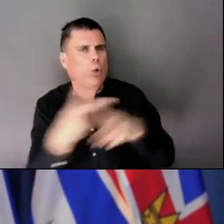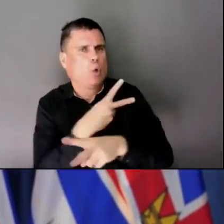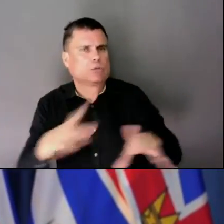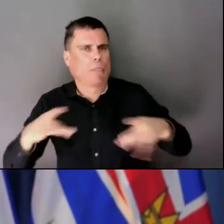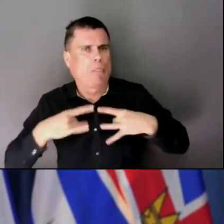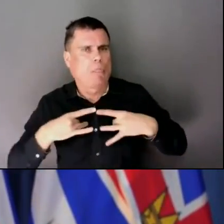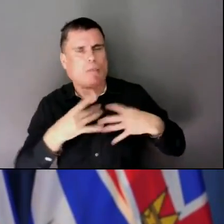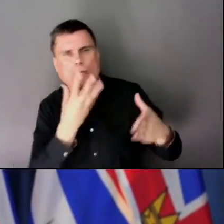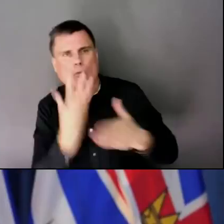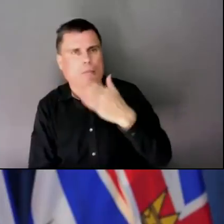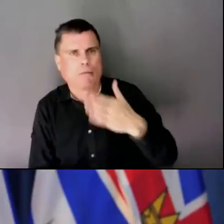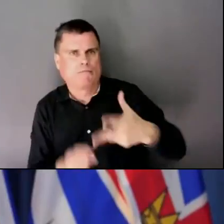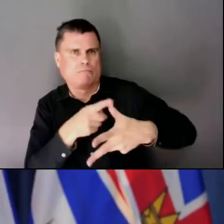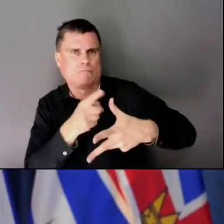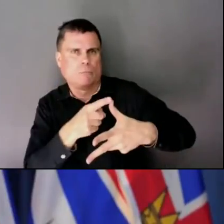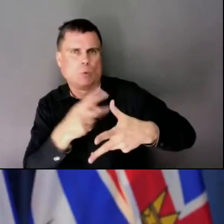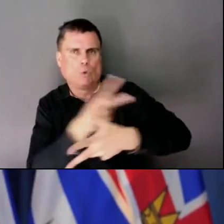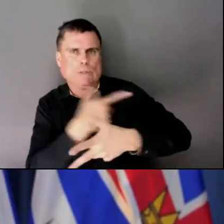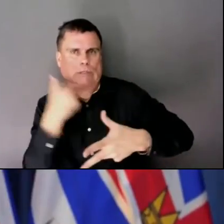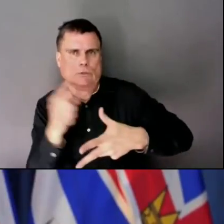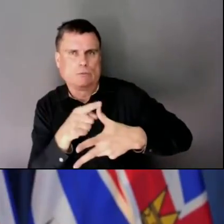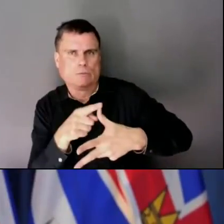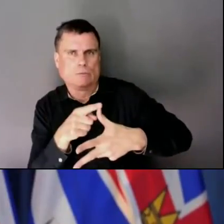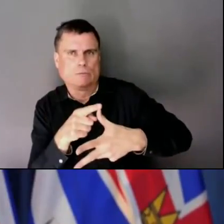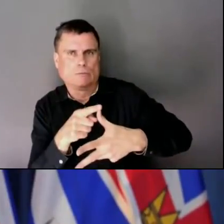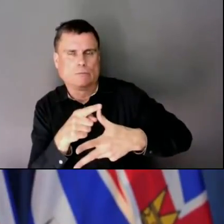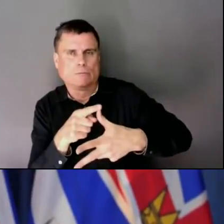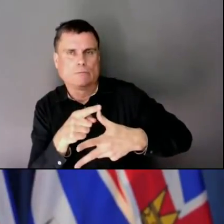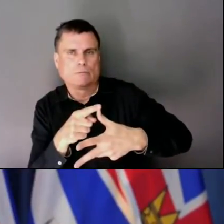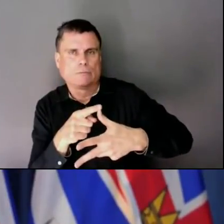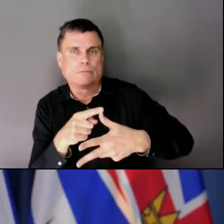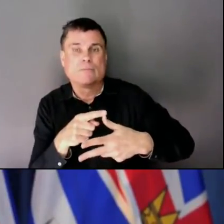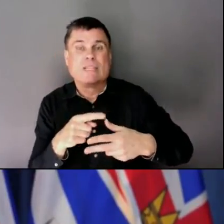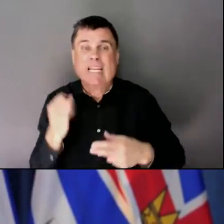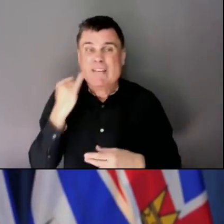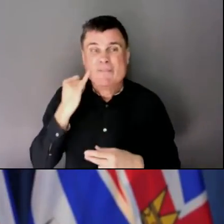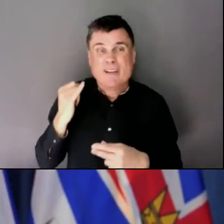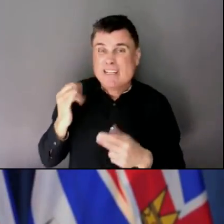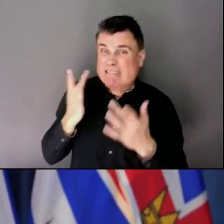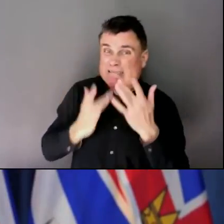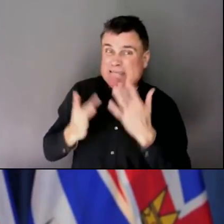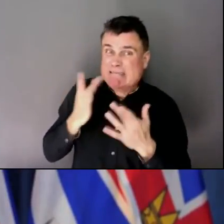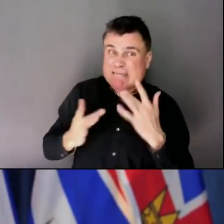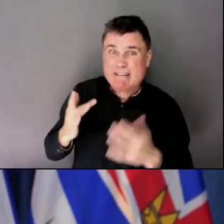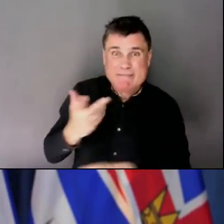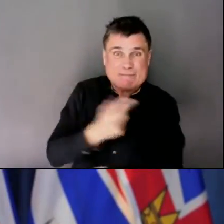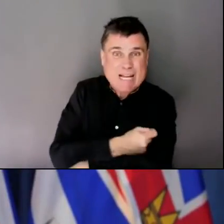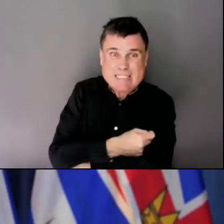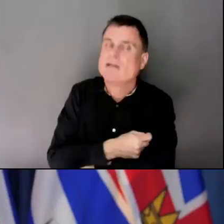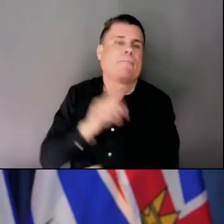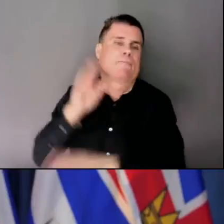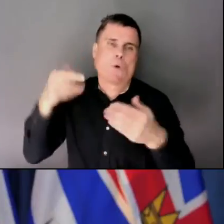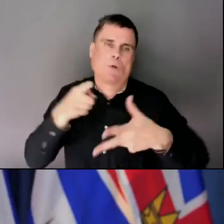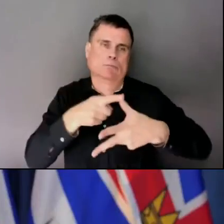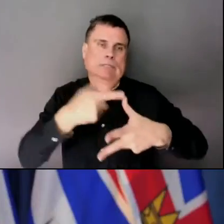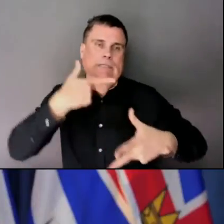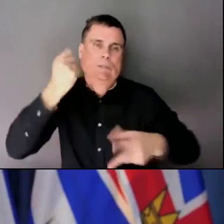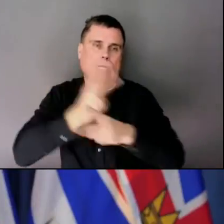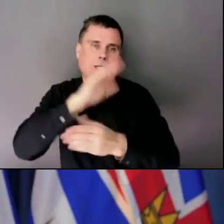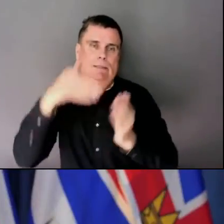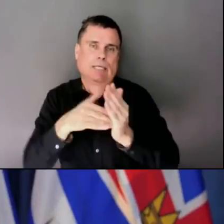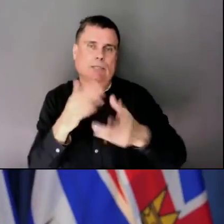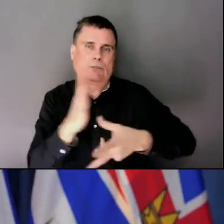little vaccine. We've been focused on long-term care because that's the population with their caregivers.